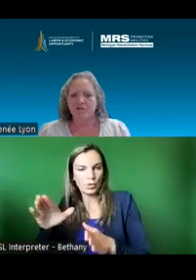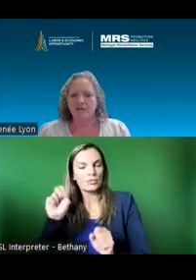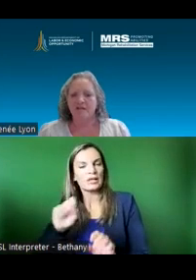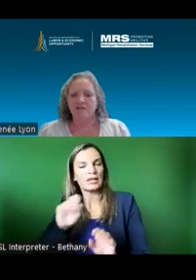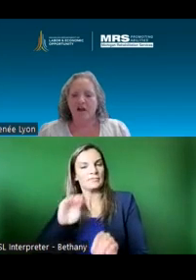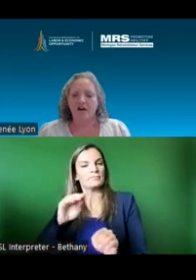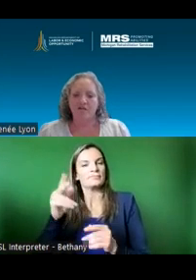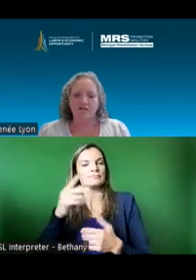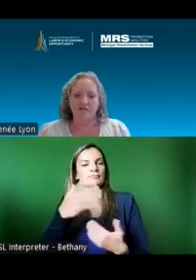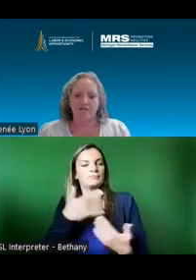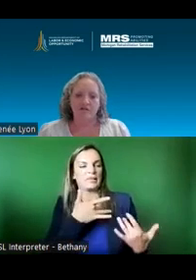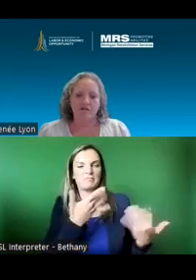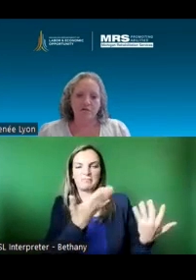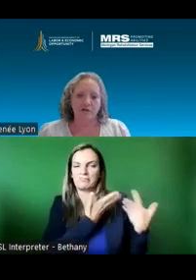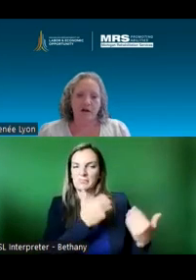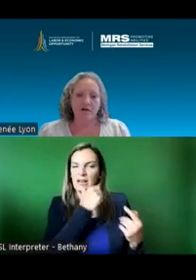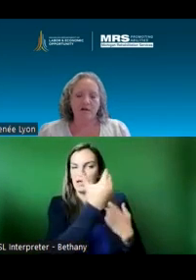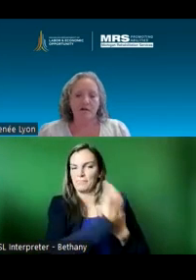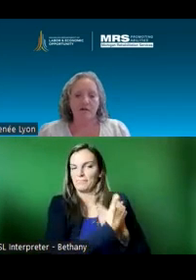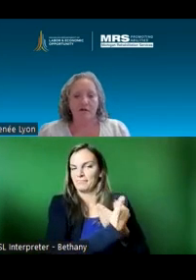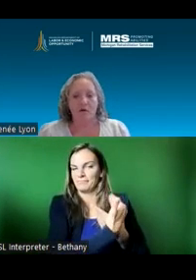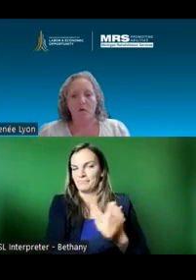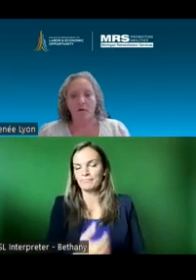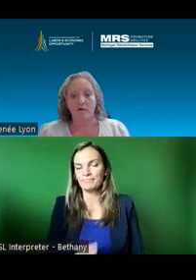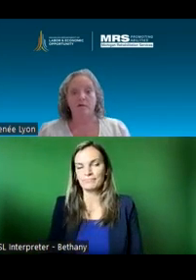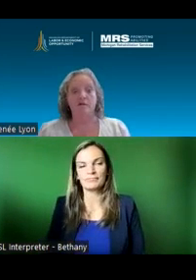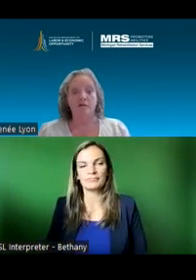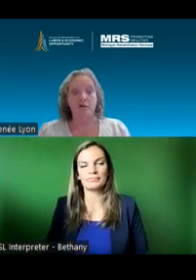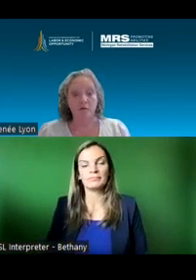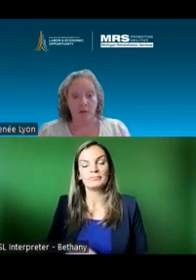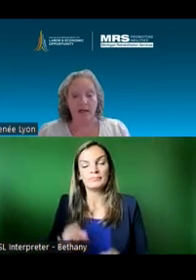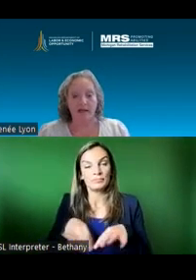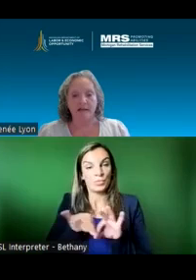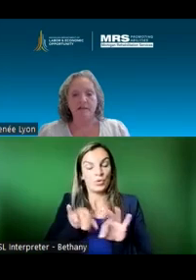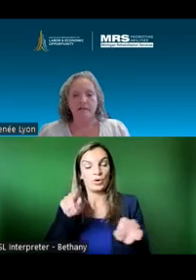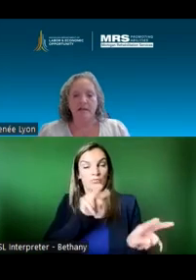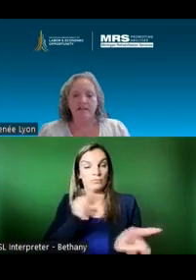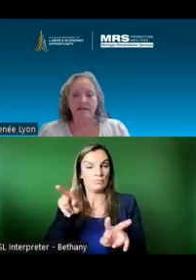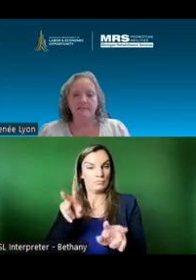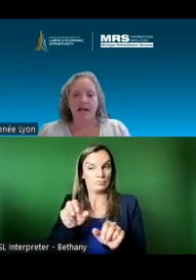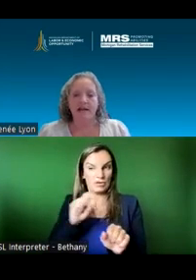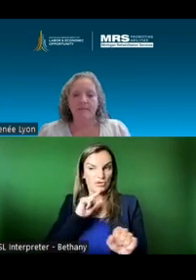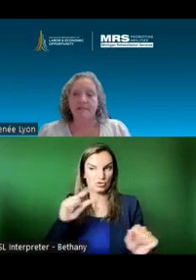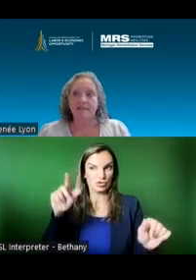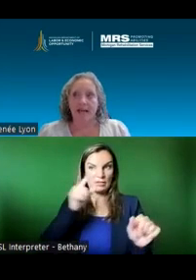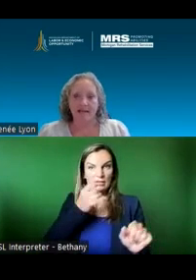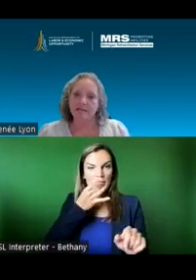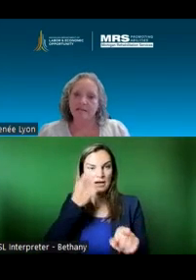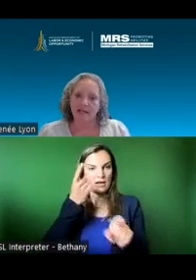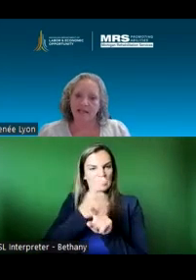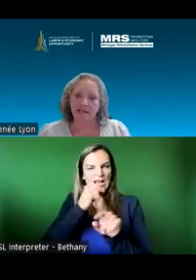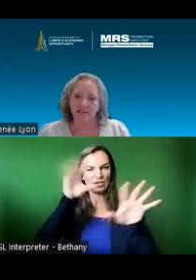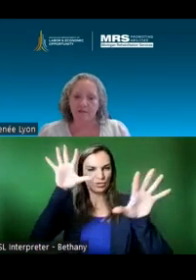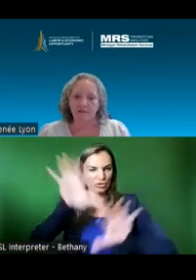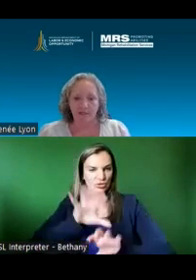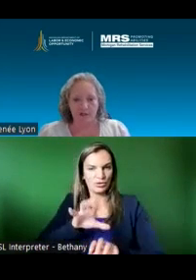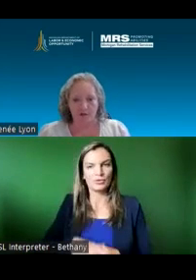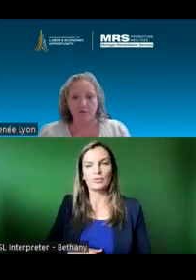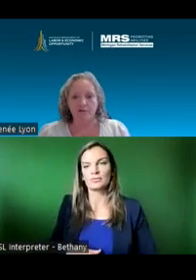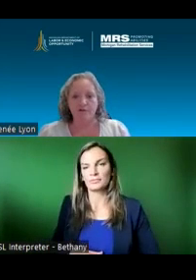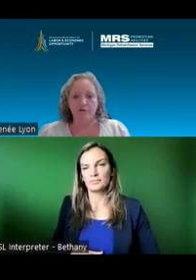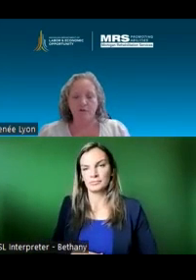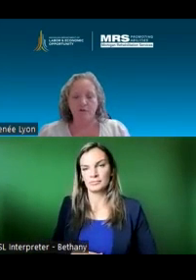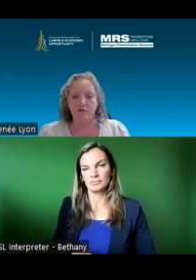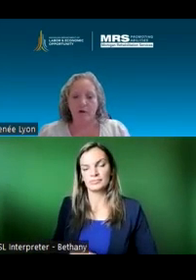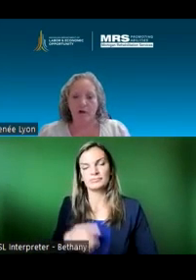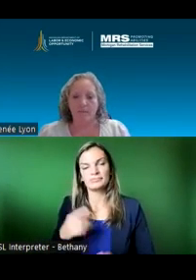make sure things aren't too dark or too light. Sometimes task lighting needs to be